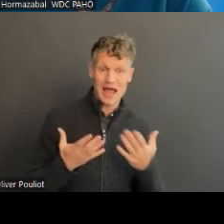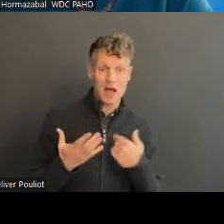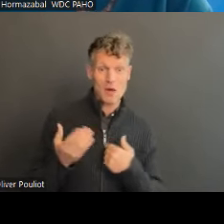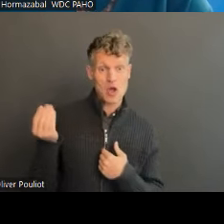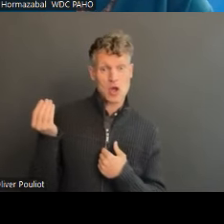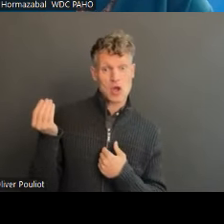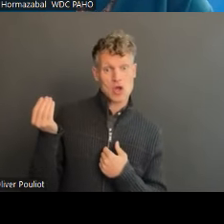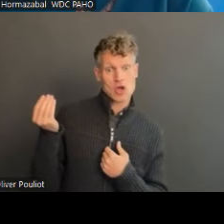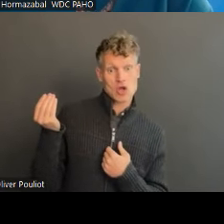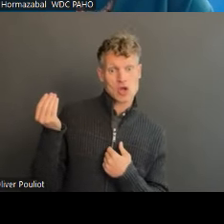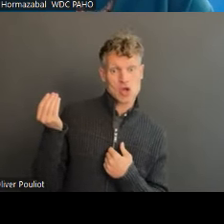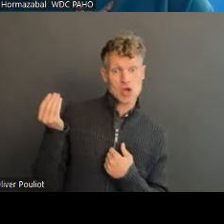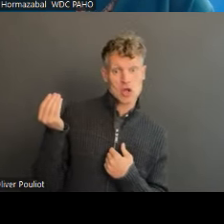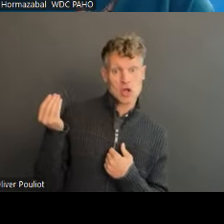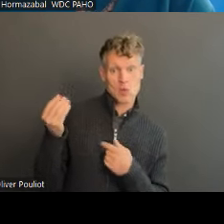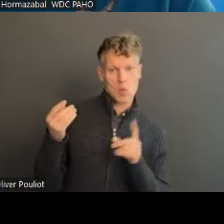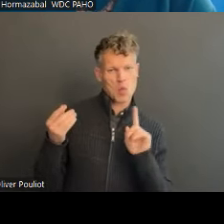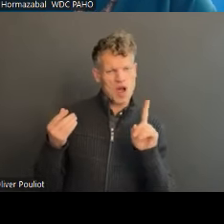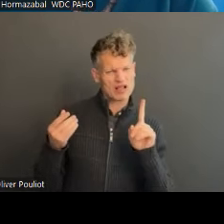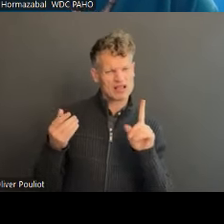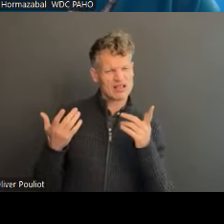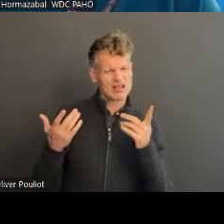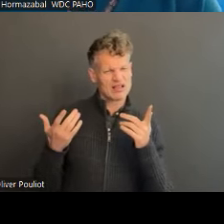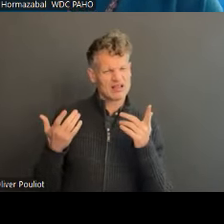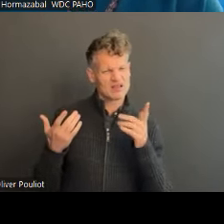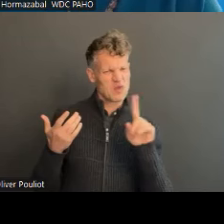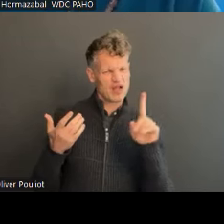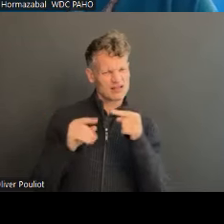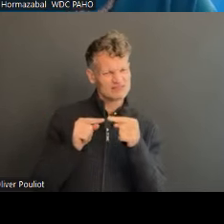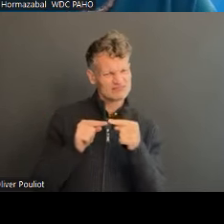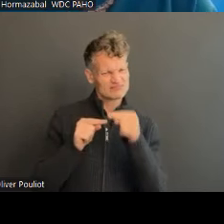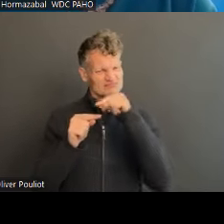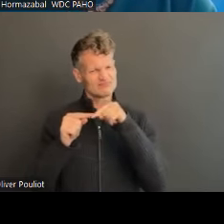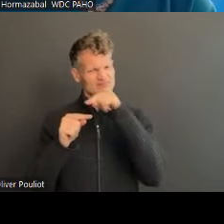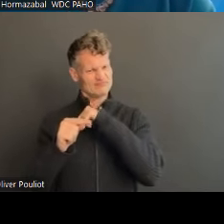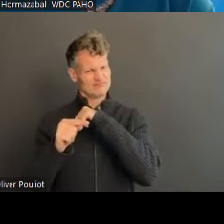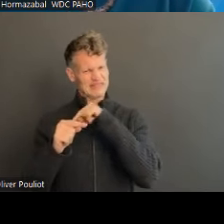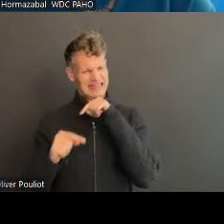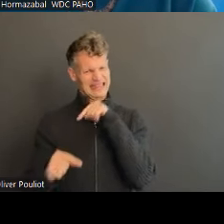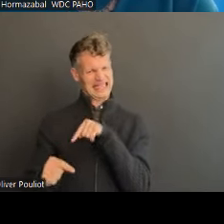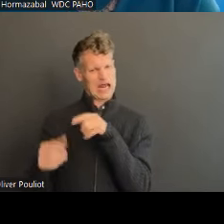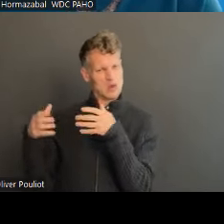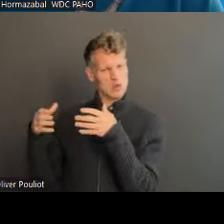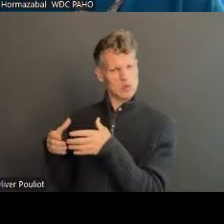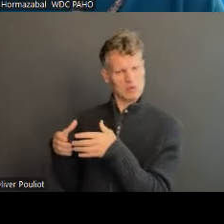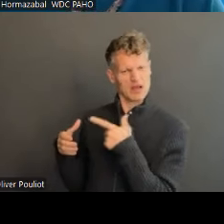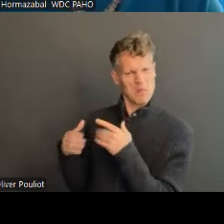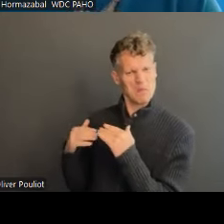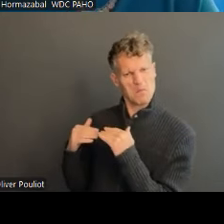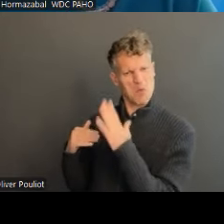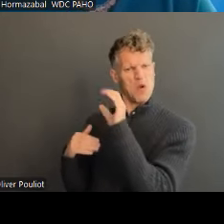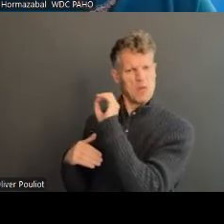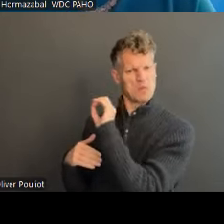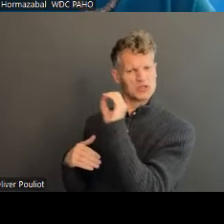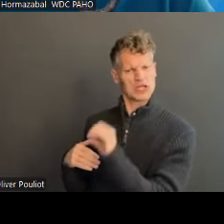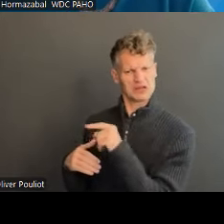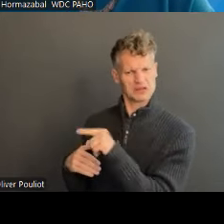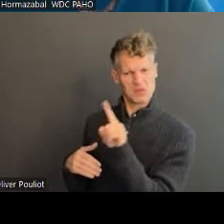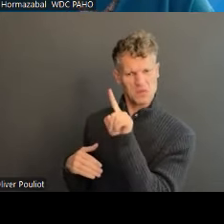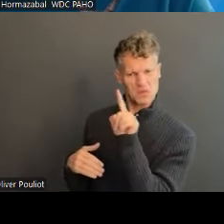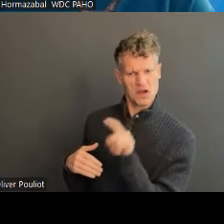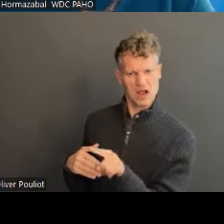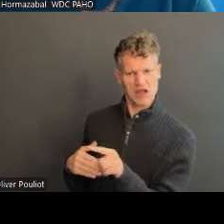about for social o years. Why territorio is this tiene population or mayores social group problemas or de salud que otros? territory experiencing Que bigger Marta or nos more reflejaba, problems, ¿cierto?, health con problems than